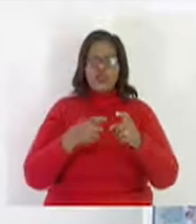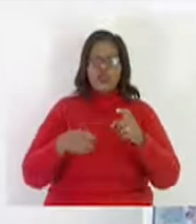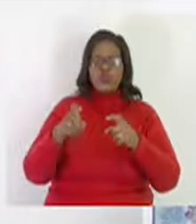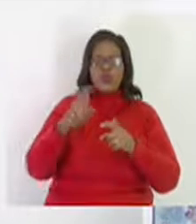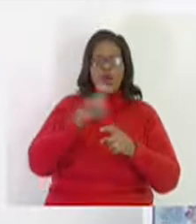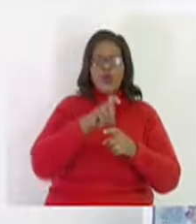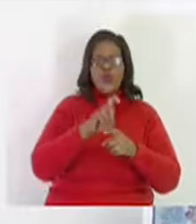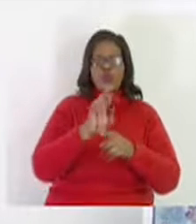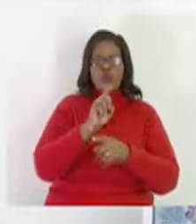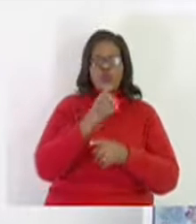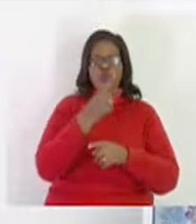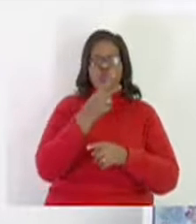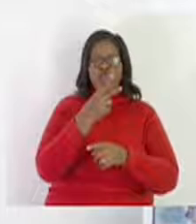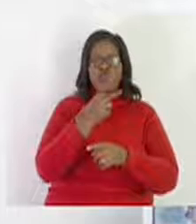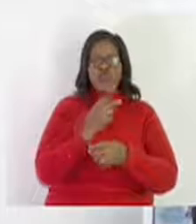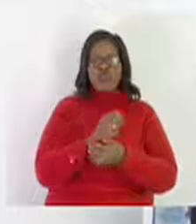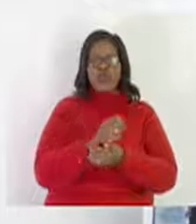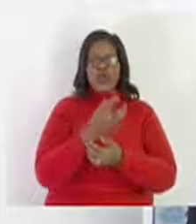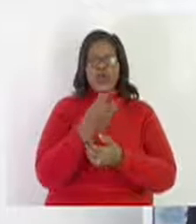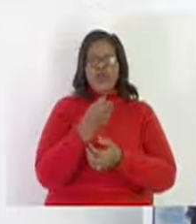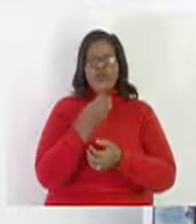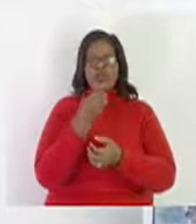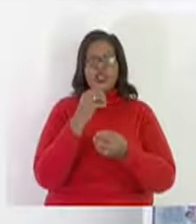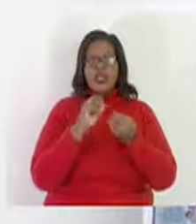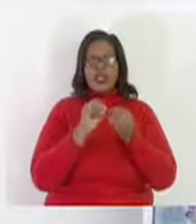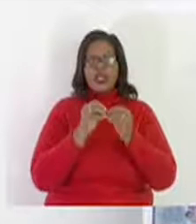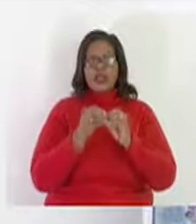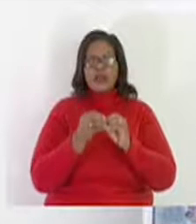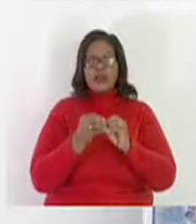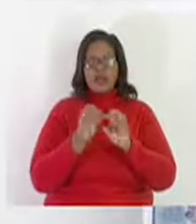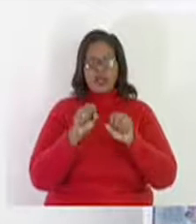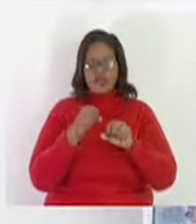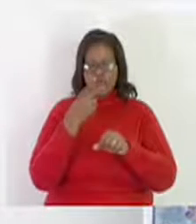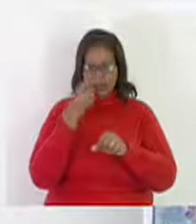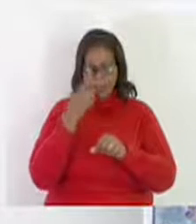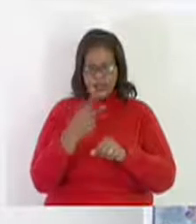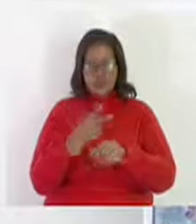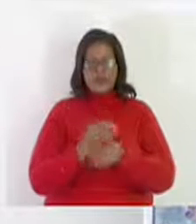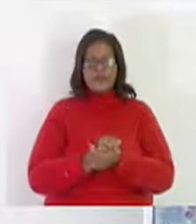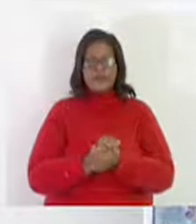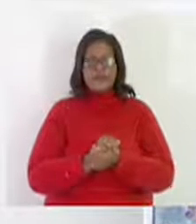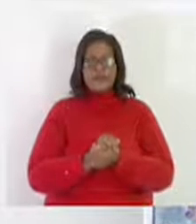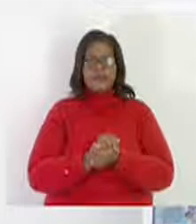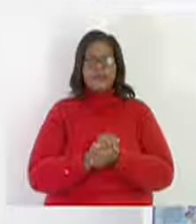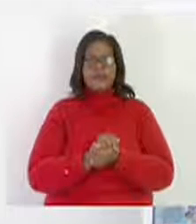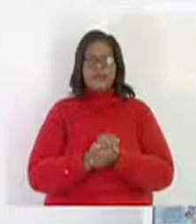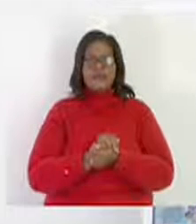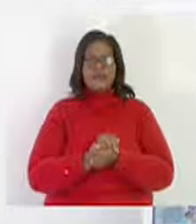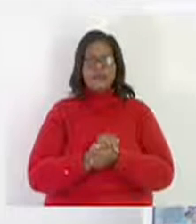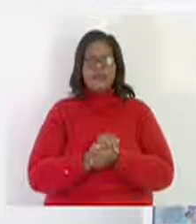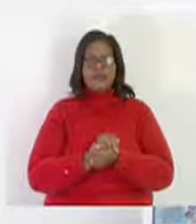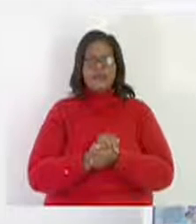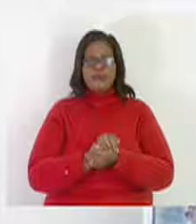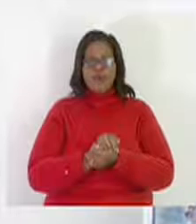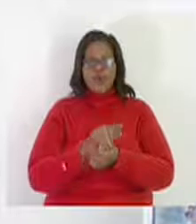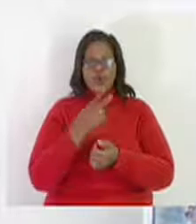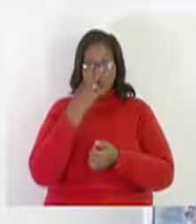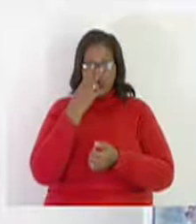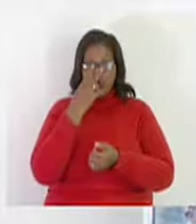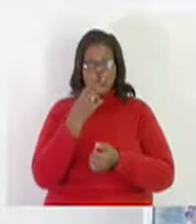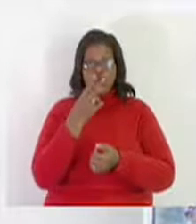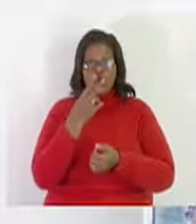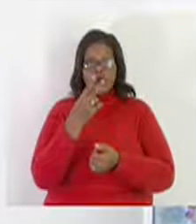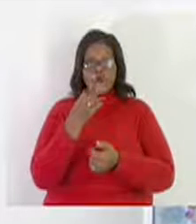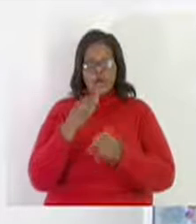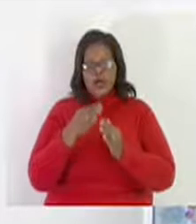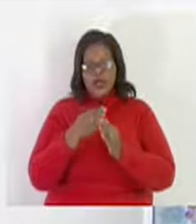2, there is a number that you need to look at. The number you need to look at is the